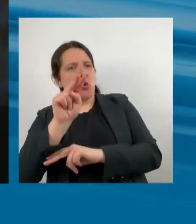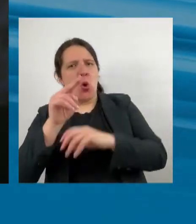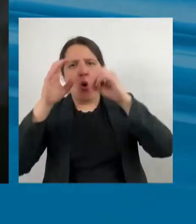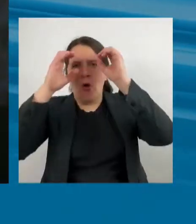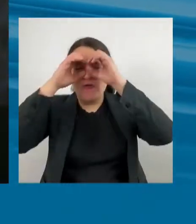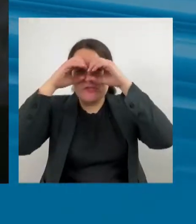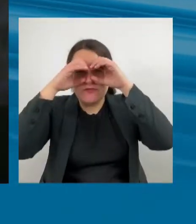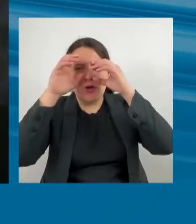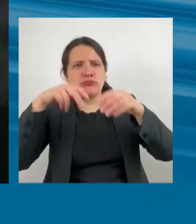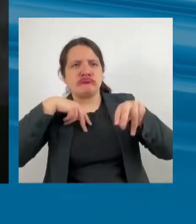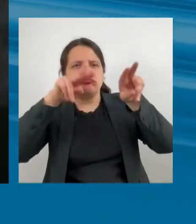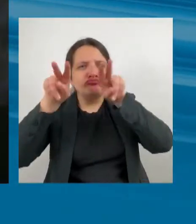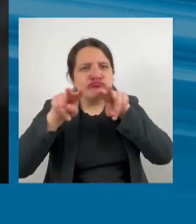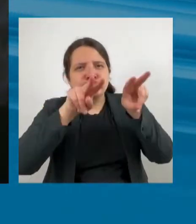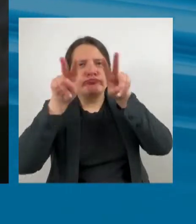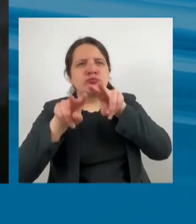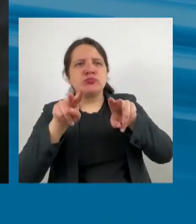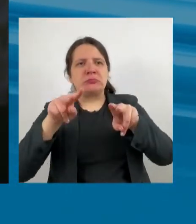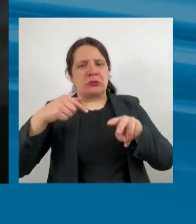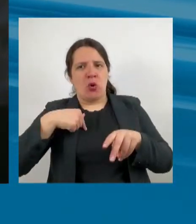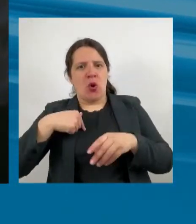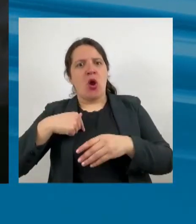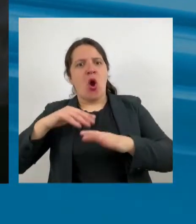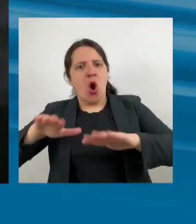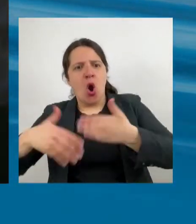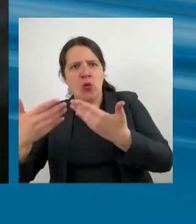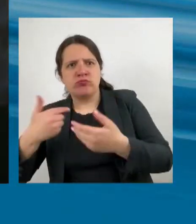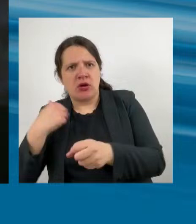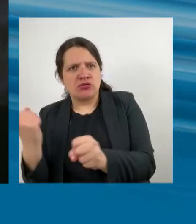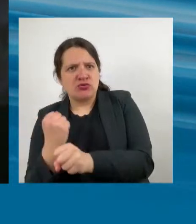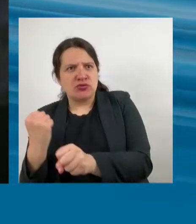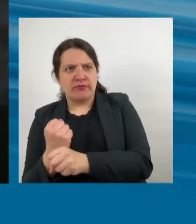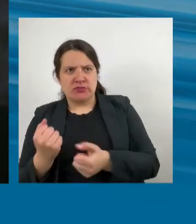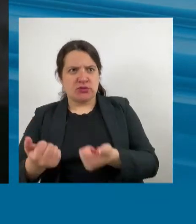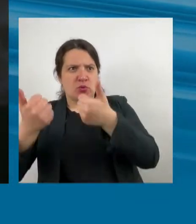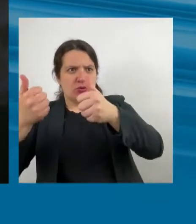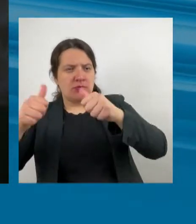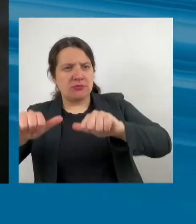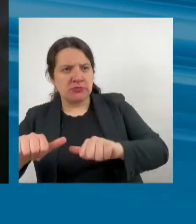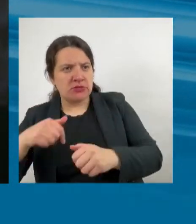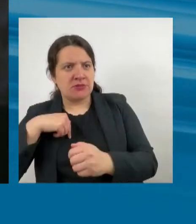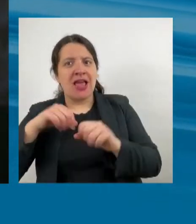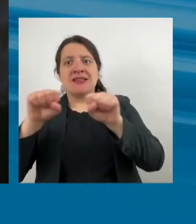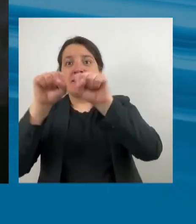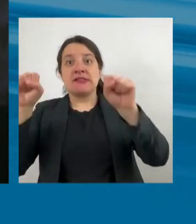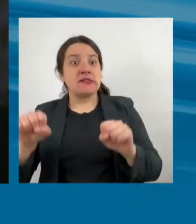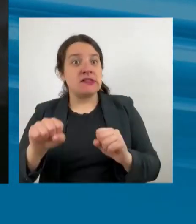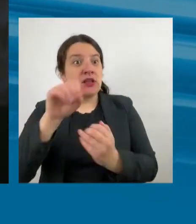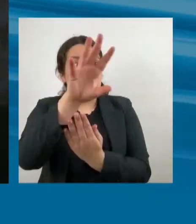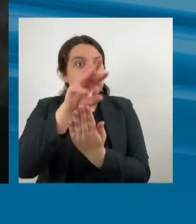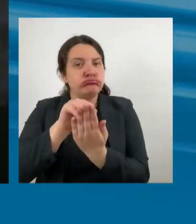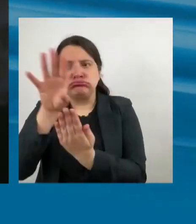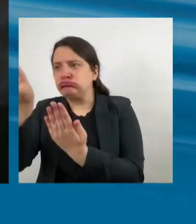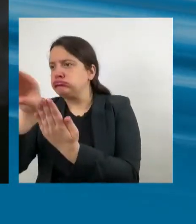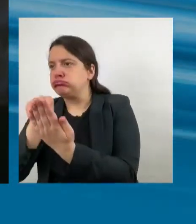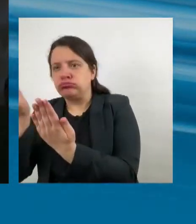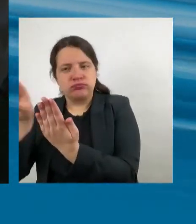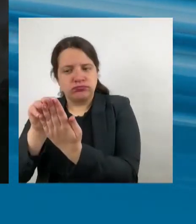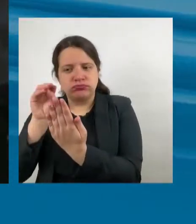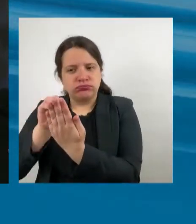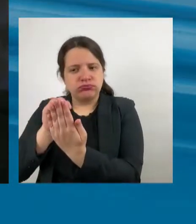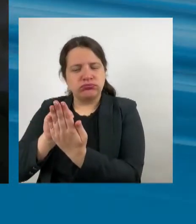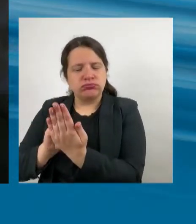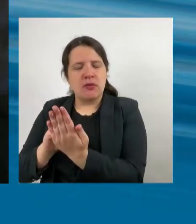see how we are monitoring everything that we're doing, and that the systems